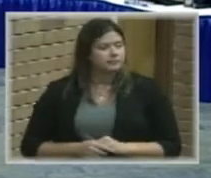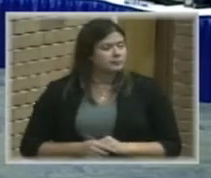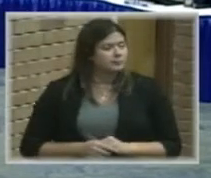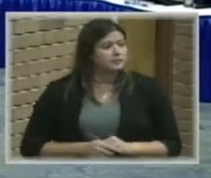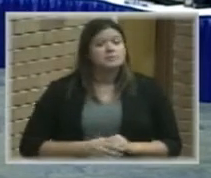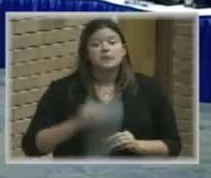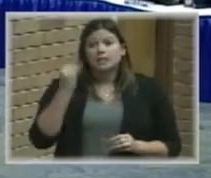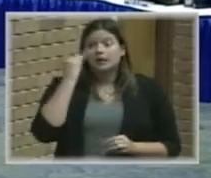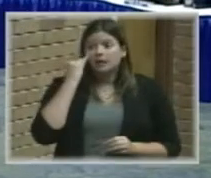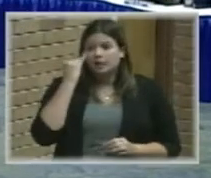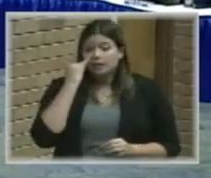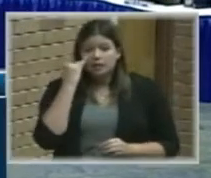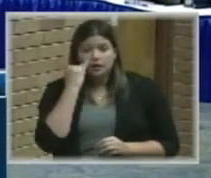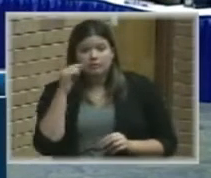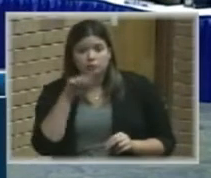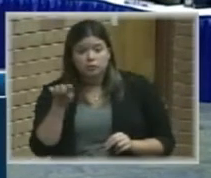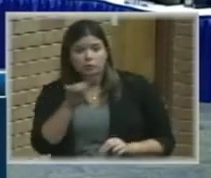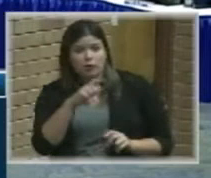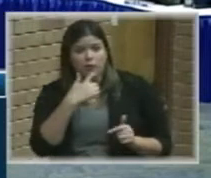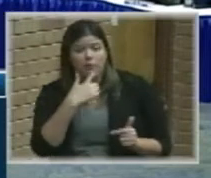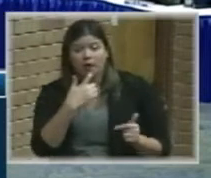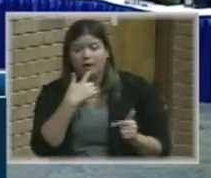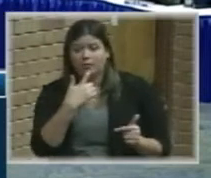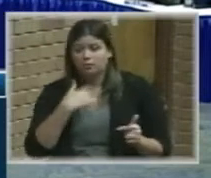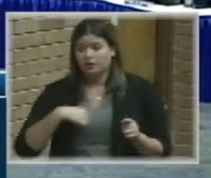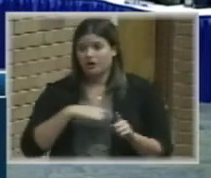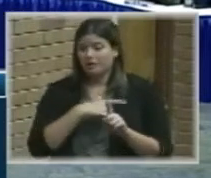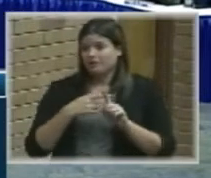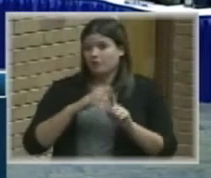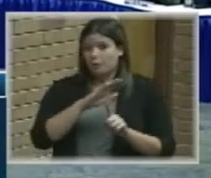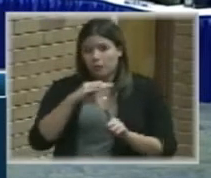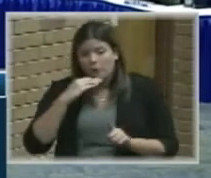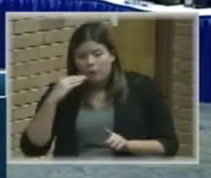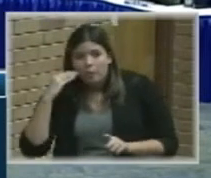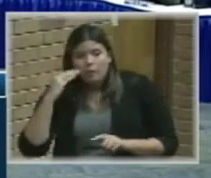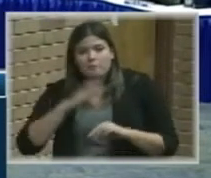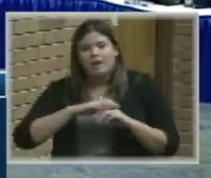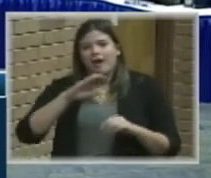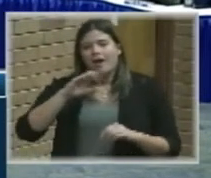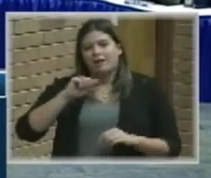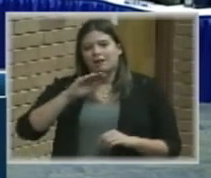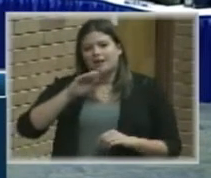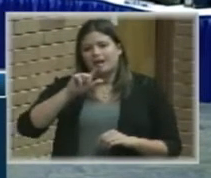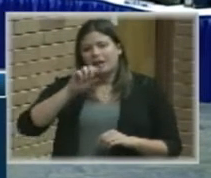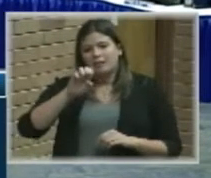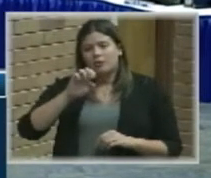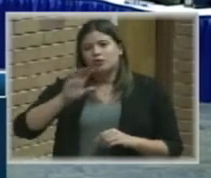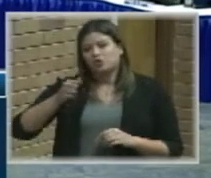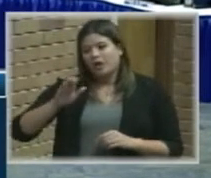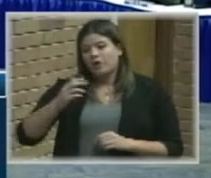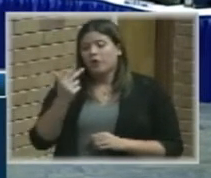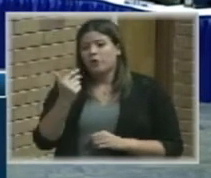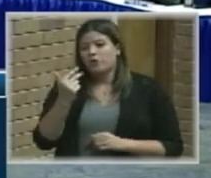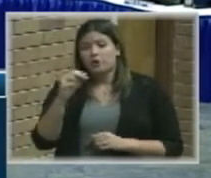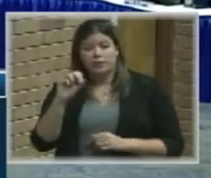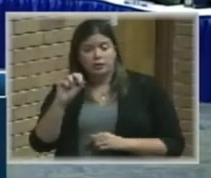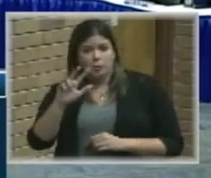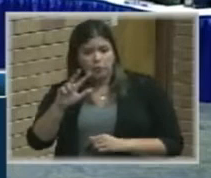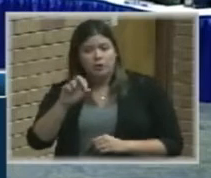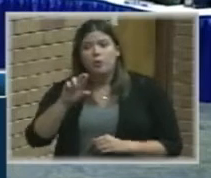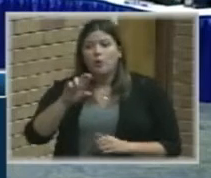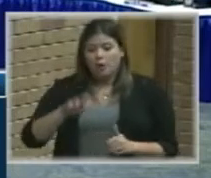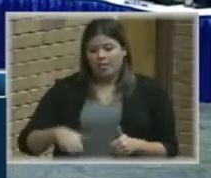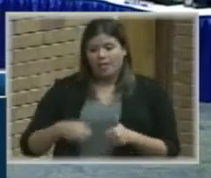If you're watching us at home on cable channel 1303 or